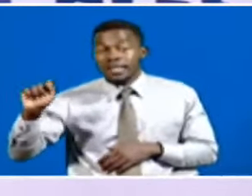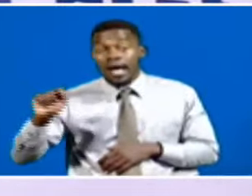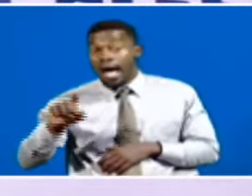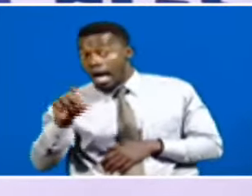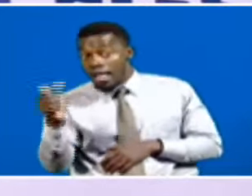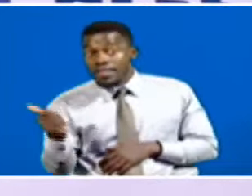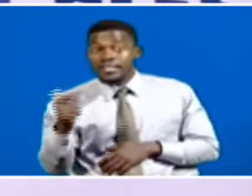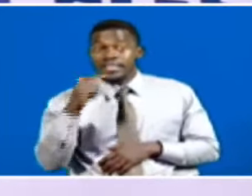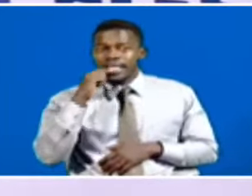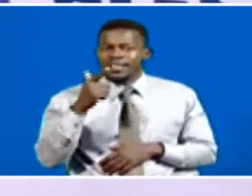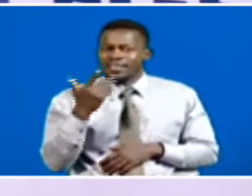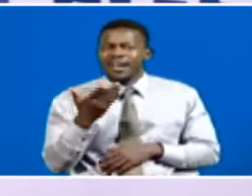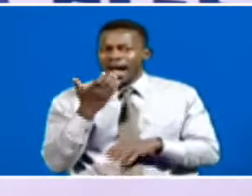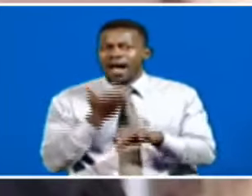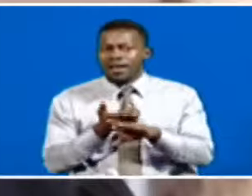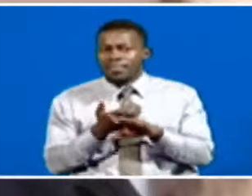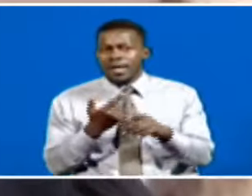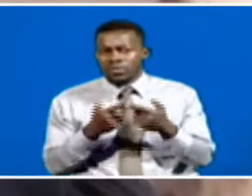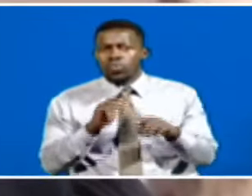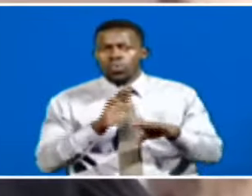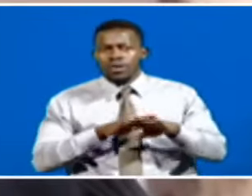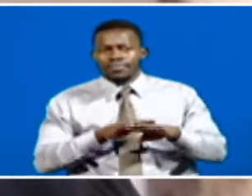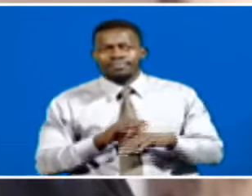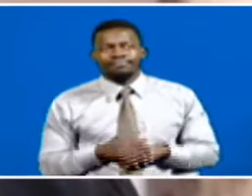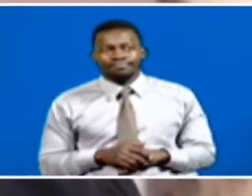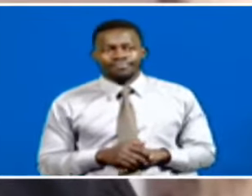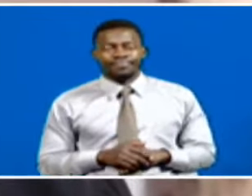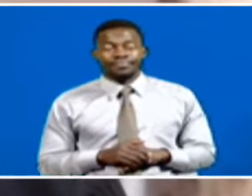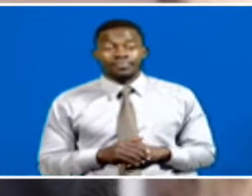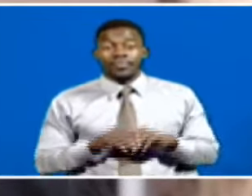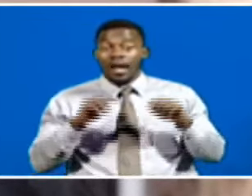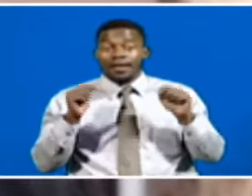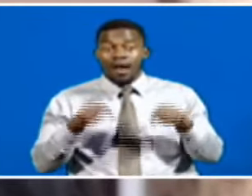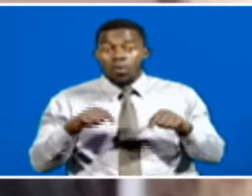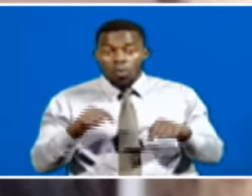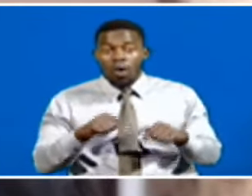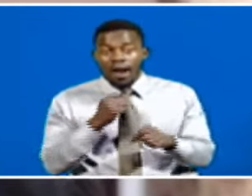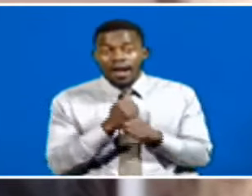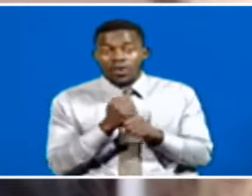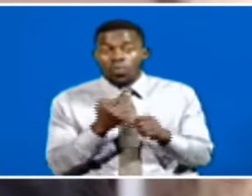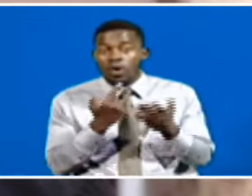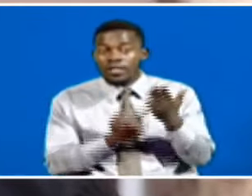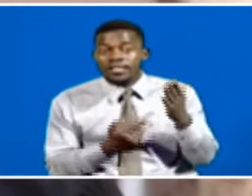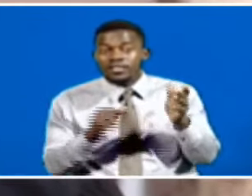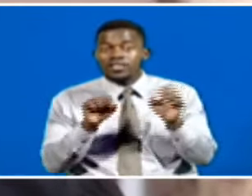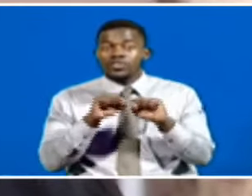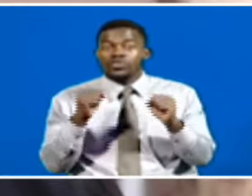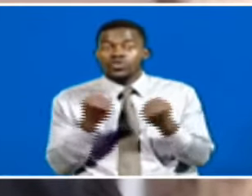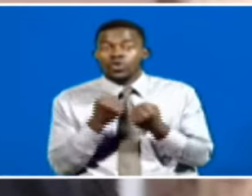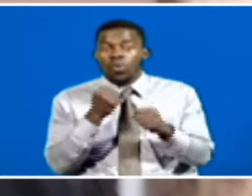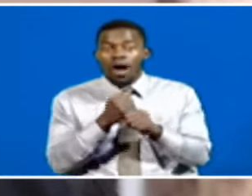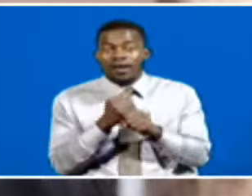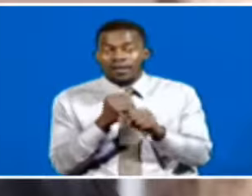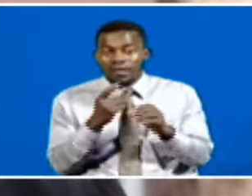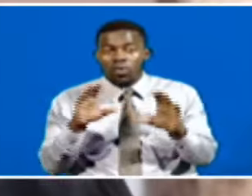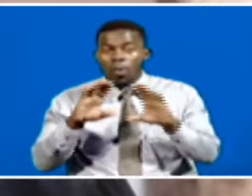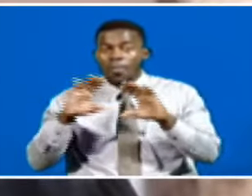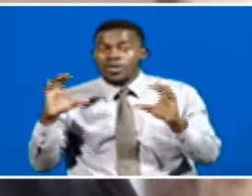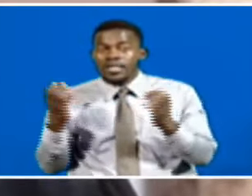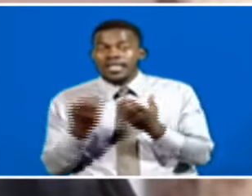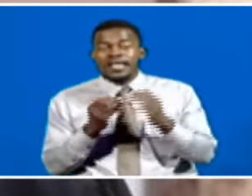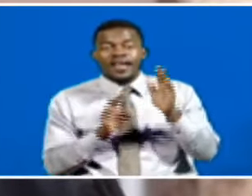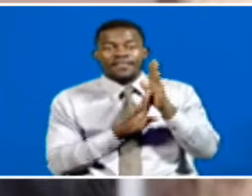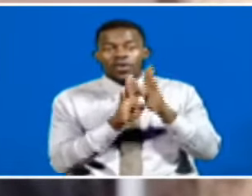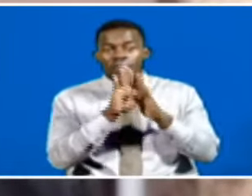how difficult the journey has been. Kwa sahi nimefanya social work na community development na nikuamba